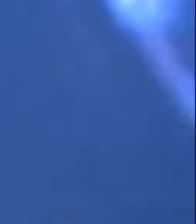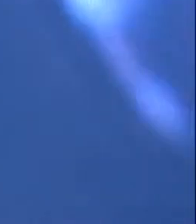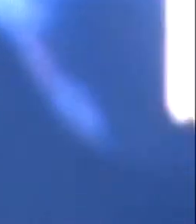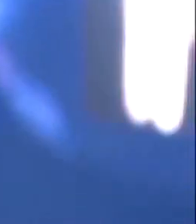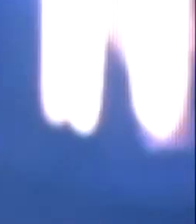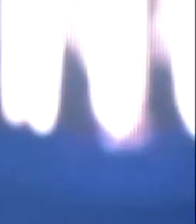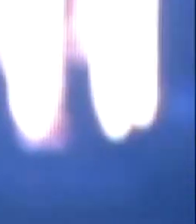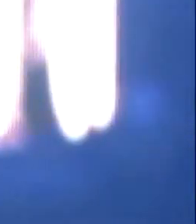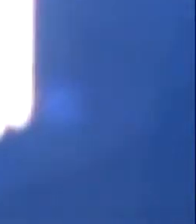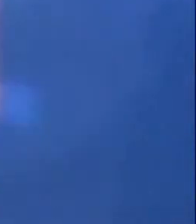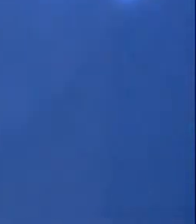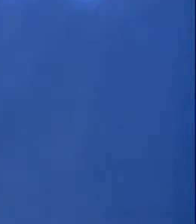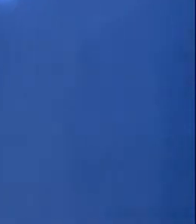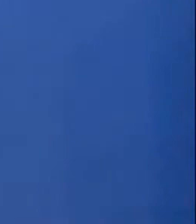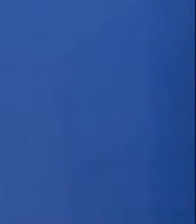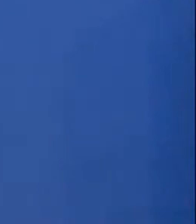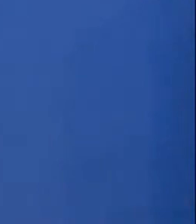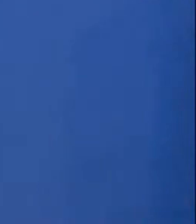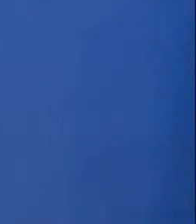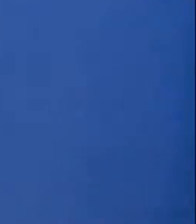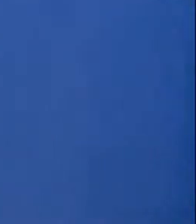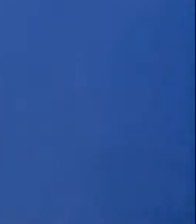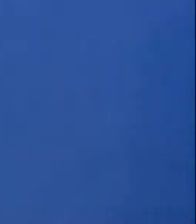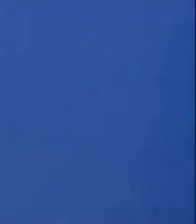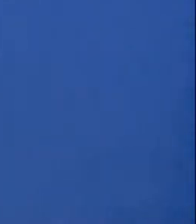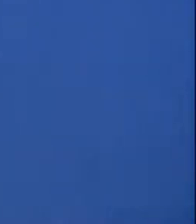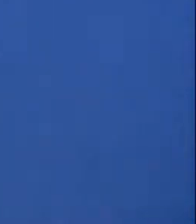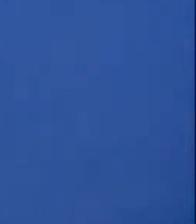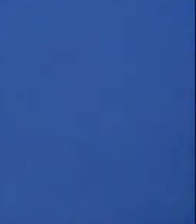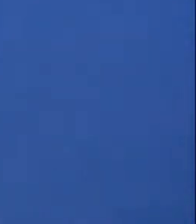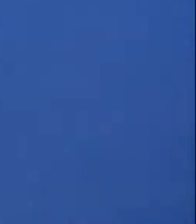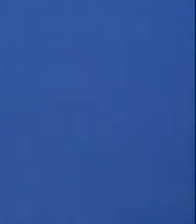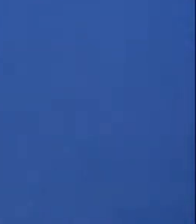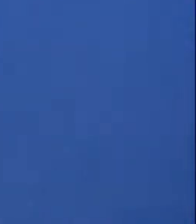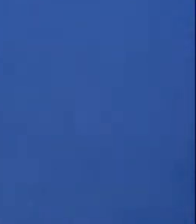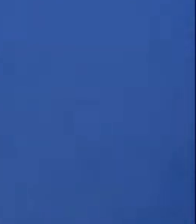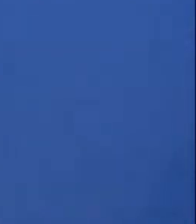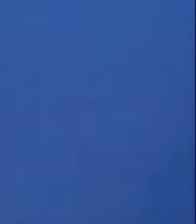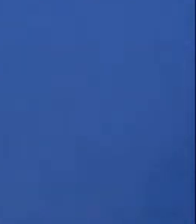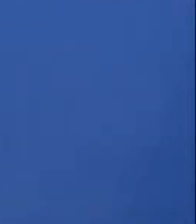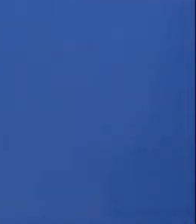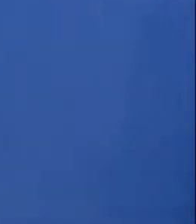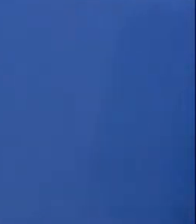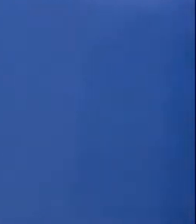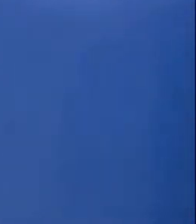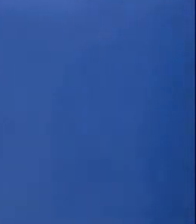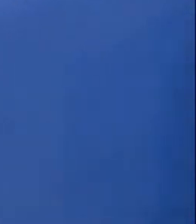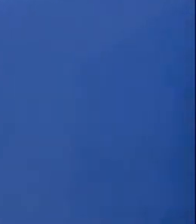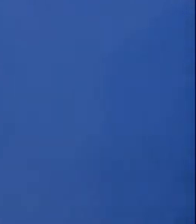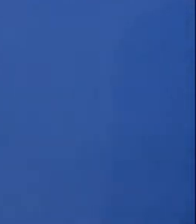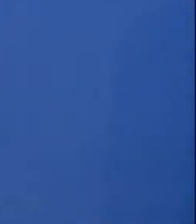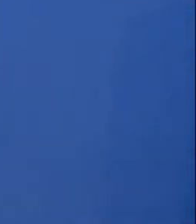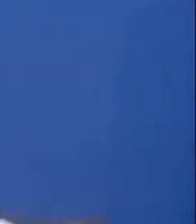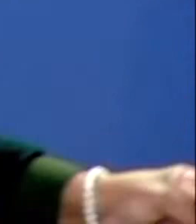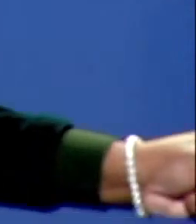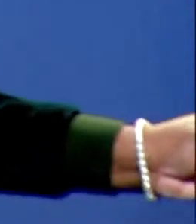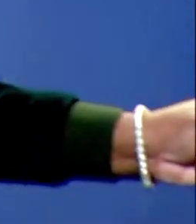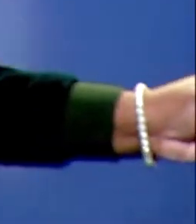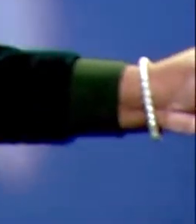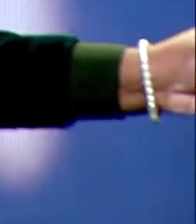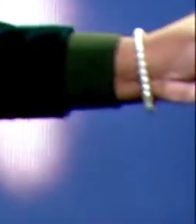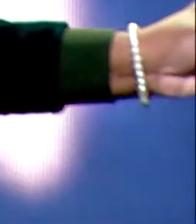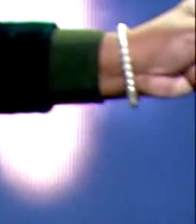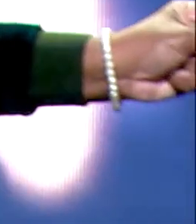You are the living word. You are the living say, word. Awesome ruler. Awesome ruler. Gentle